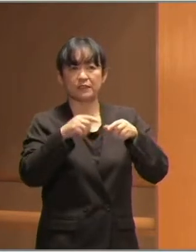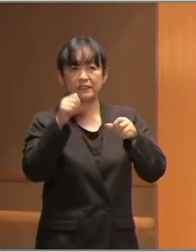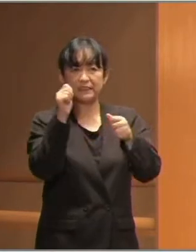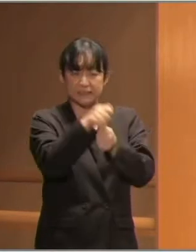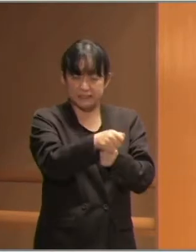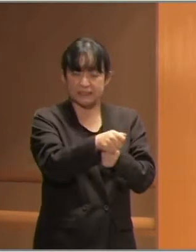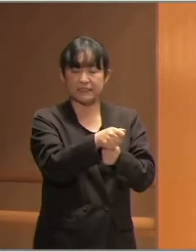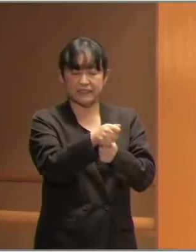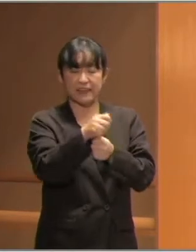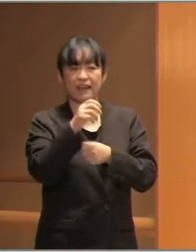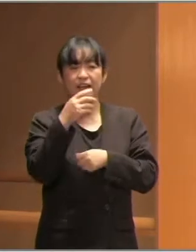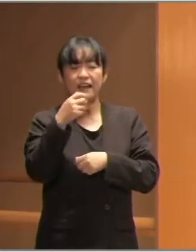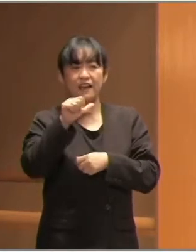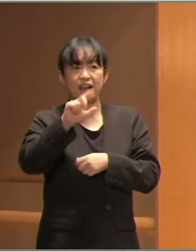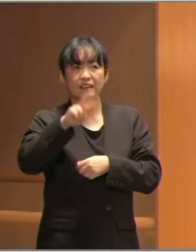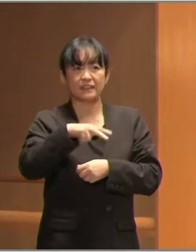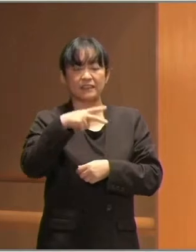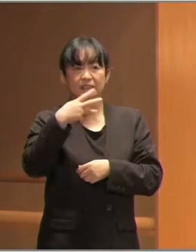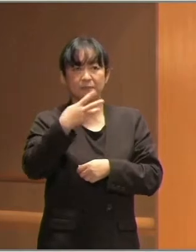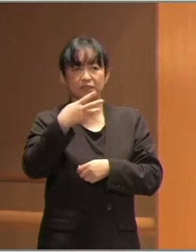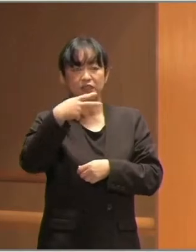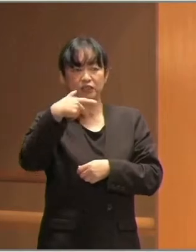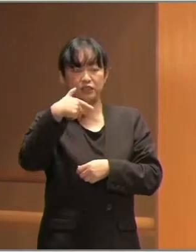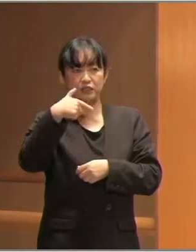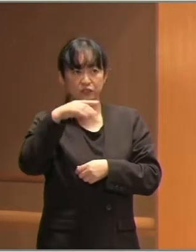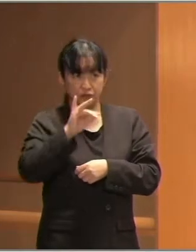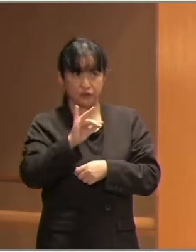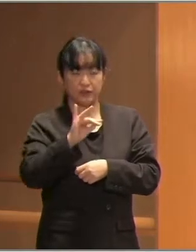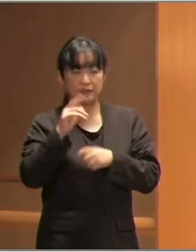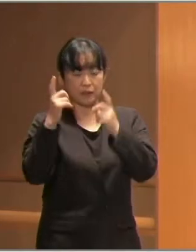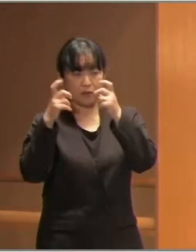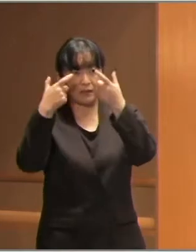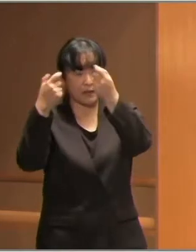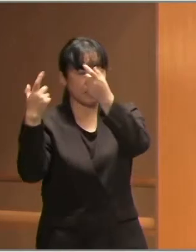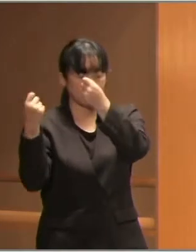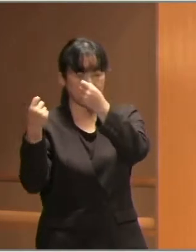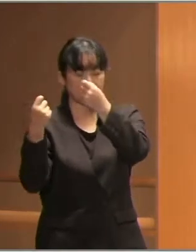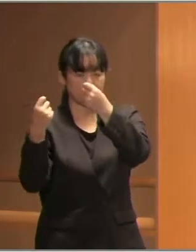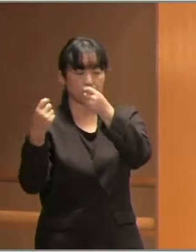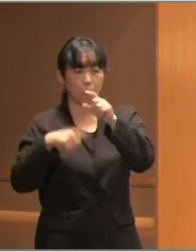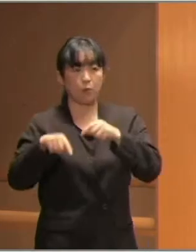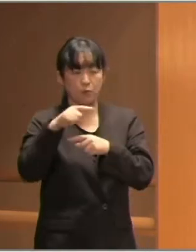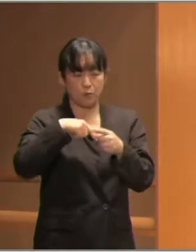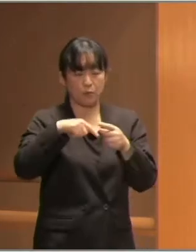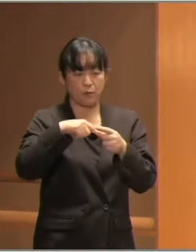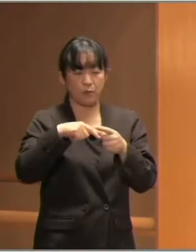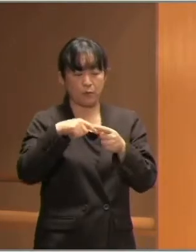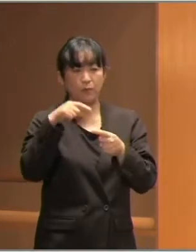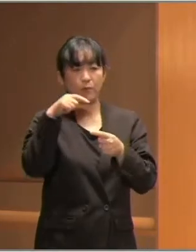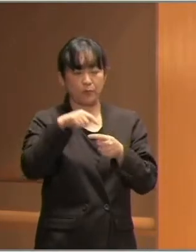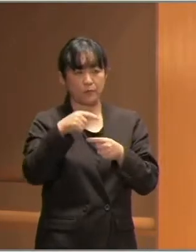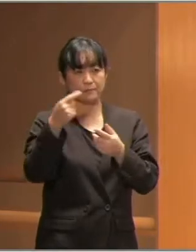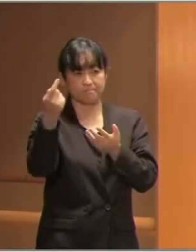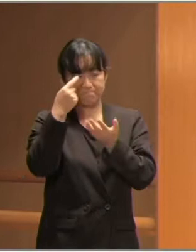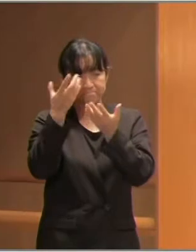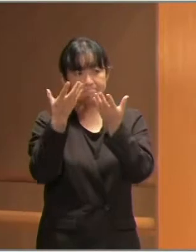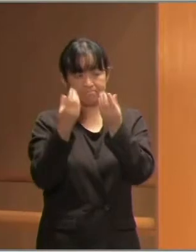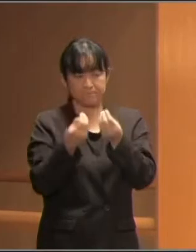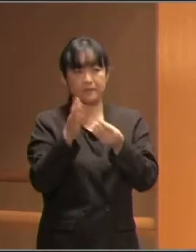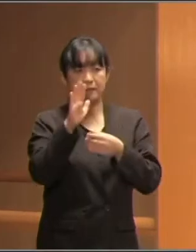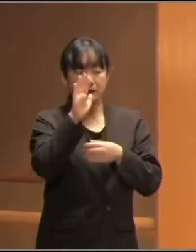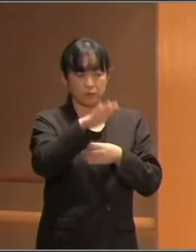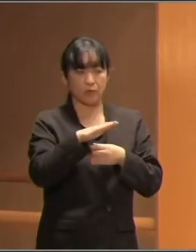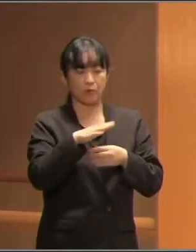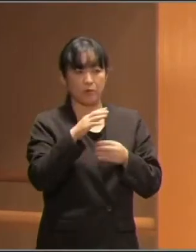Professor Usuki graduated from the Department of Applied Chemistry, Graduate School of Engineering, Nagoya University, obtaining